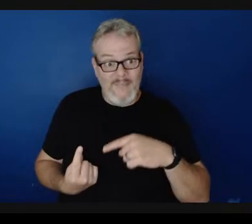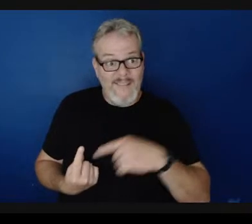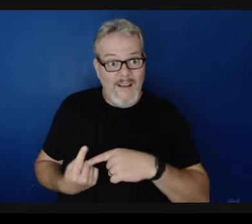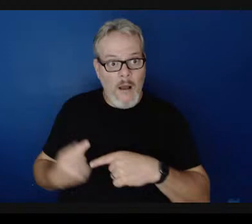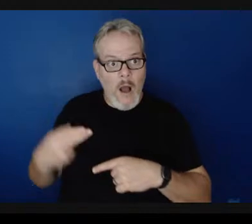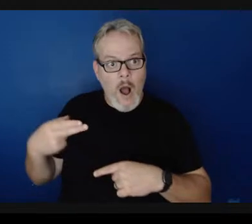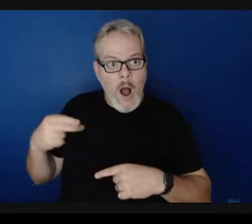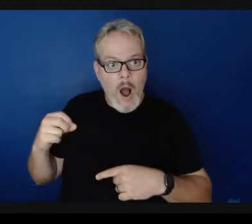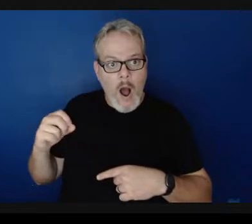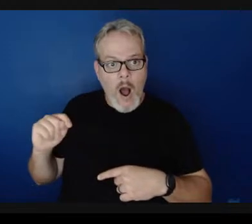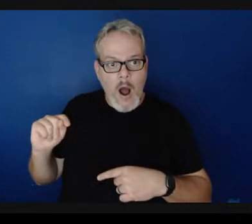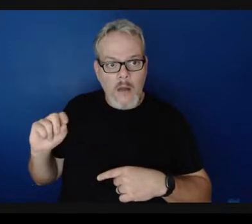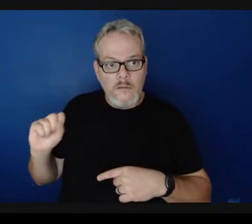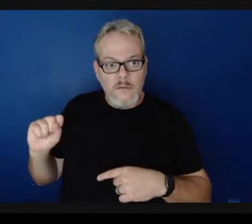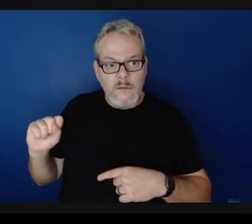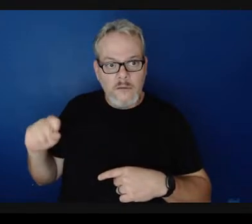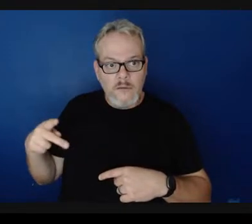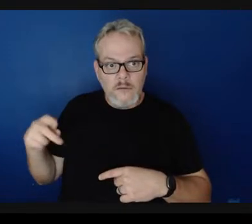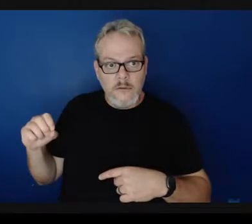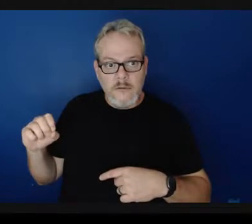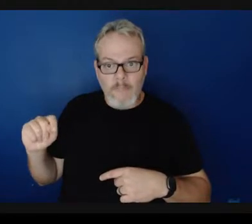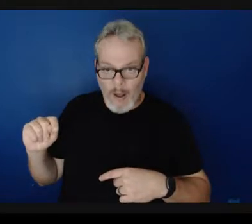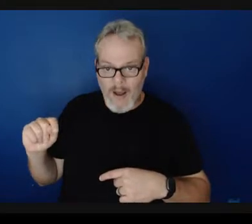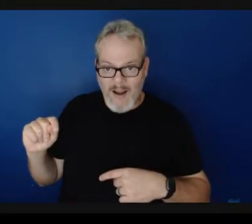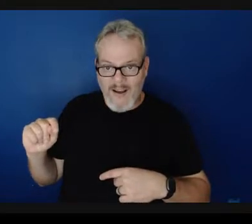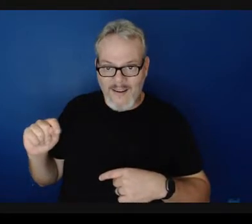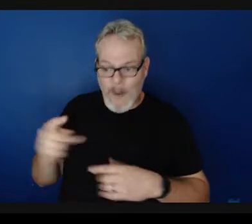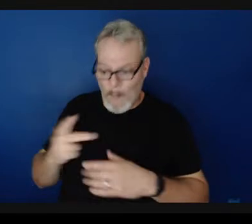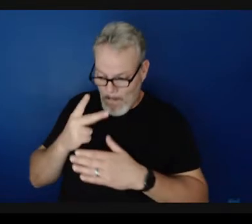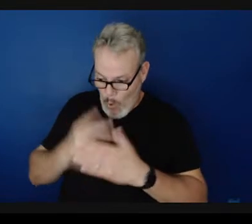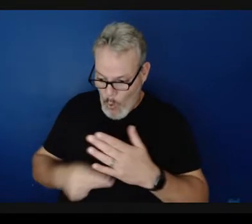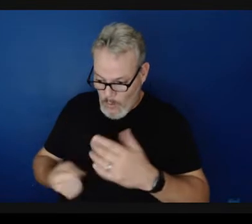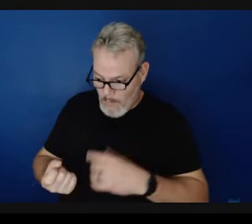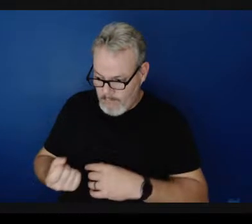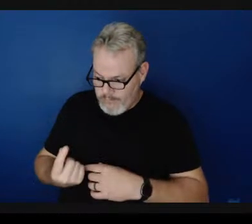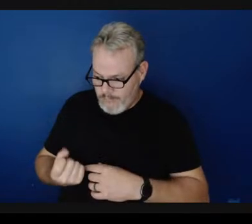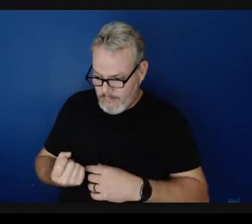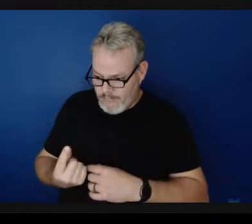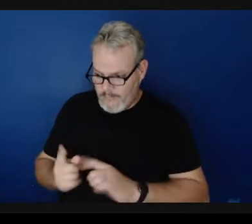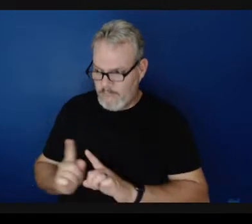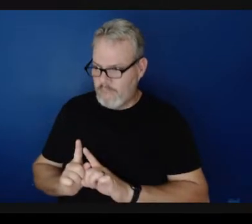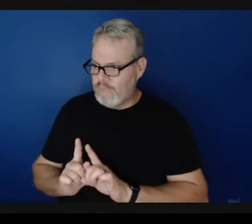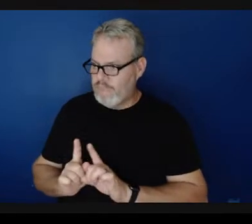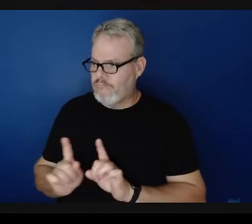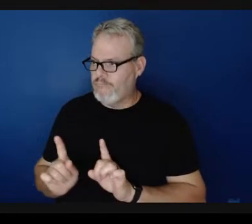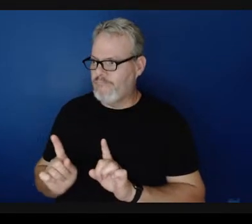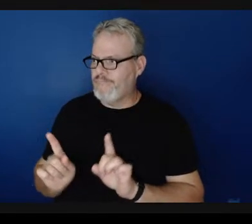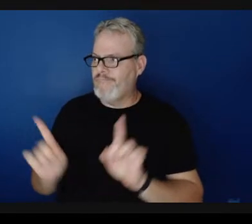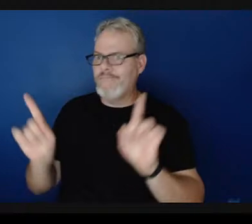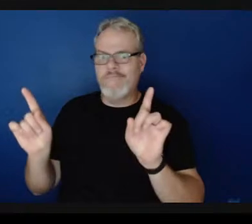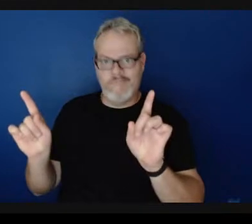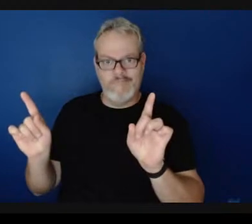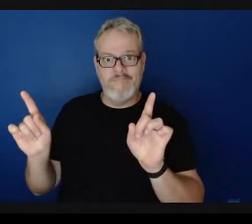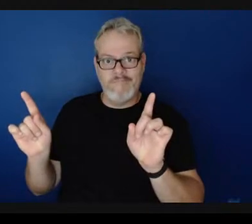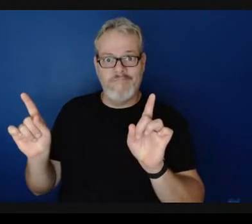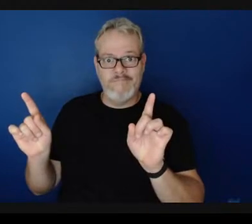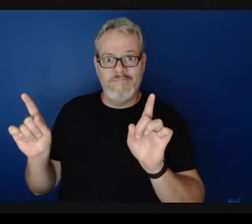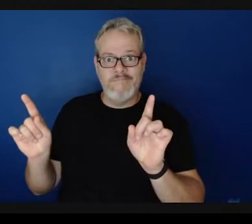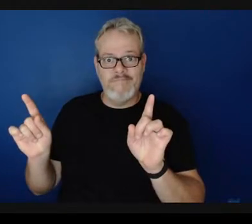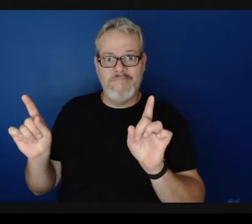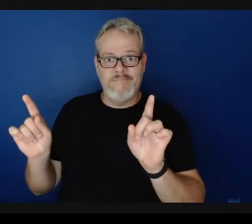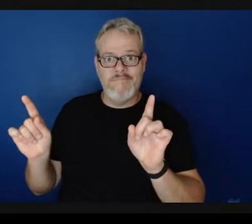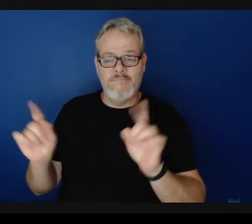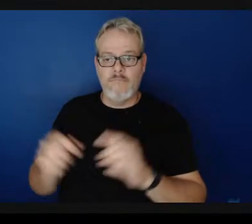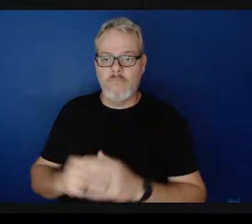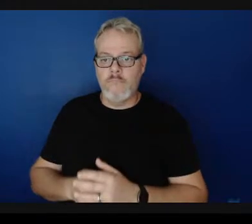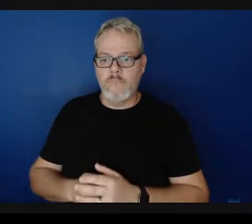have it not in that situation do you have this anti-correlation. That's an important thing to note here as well.